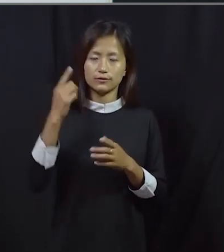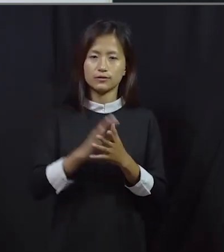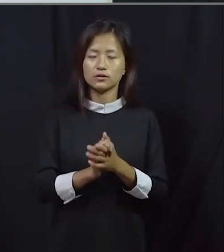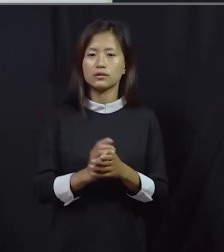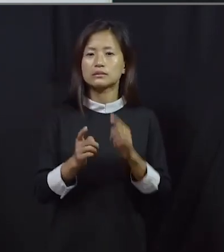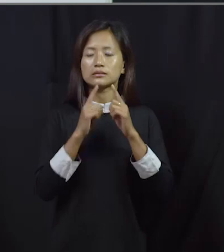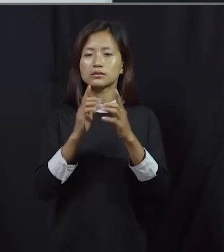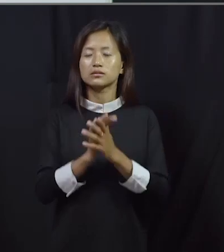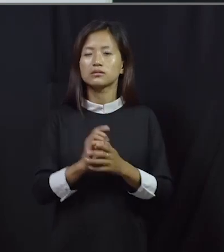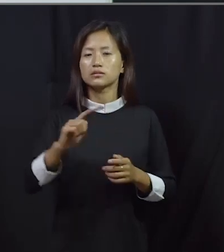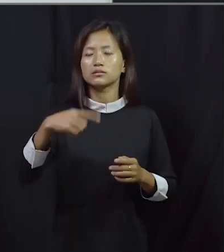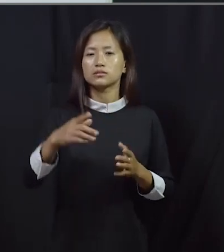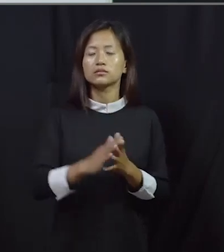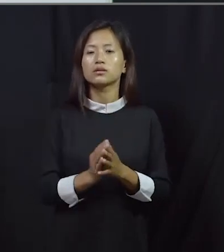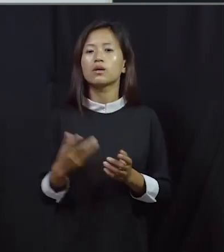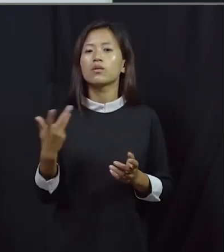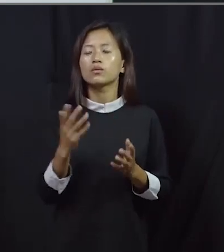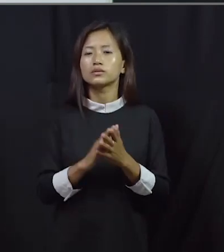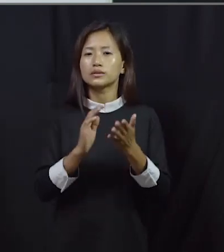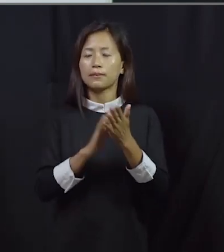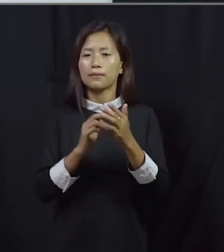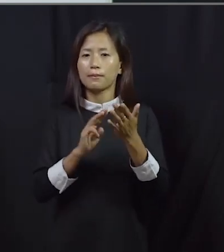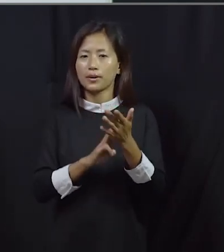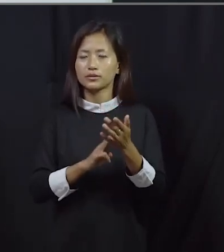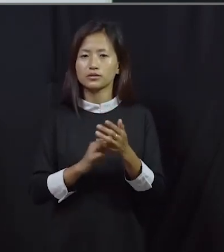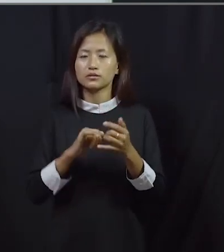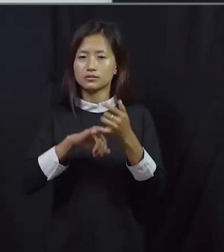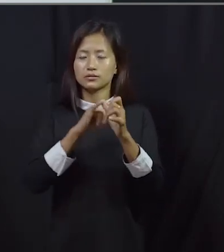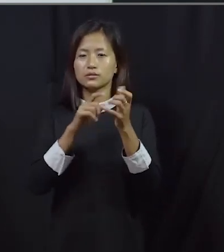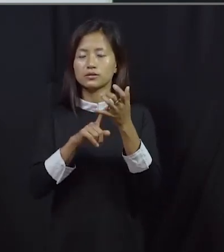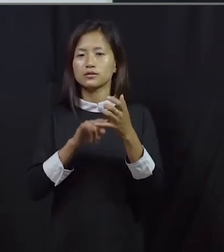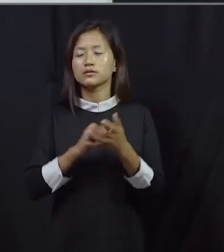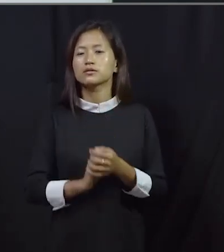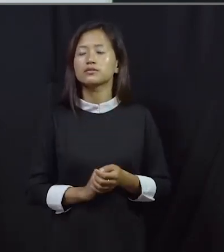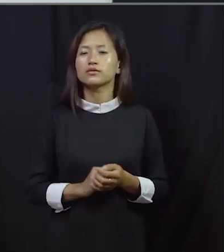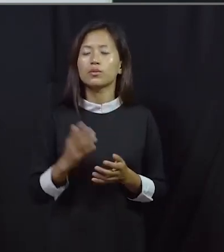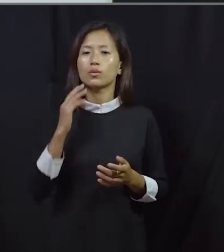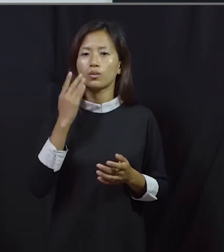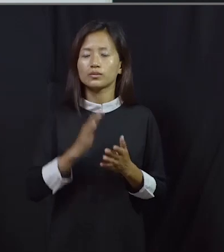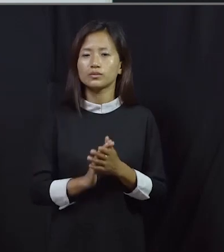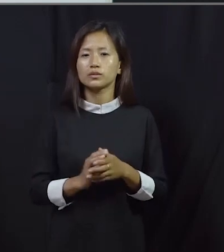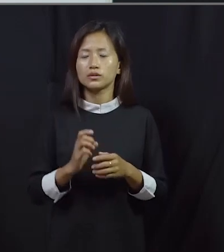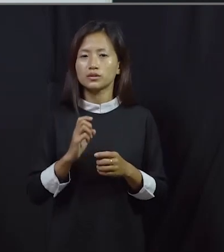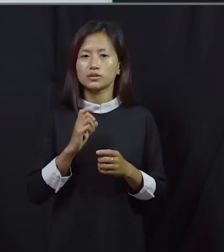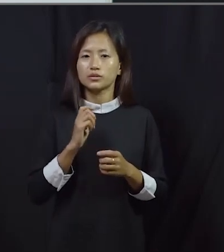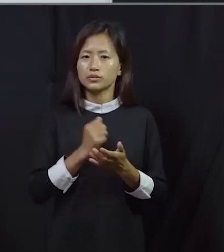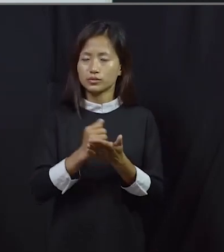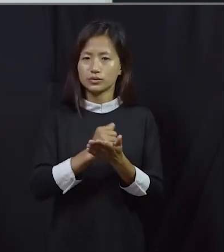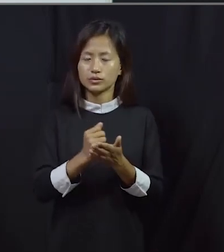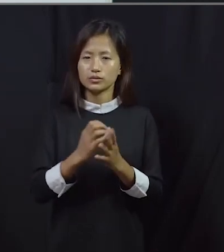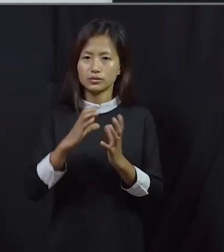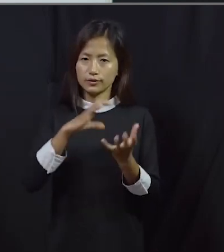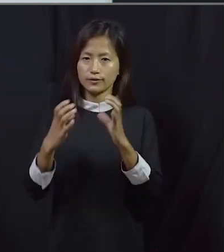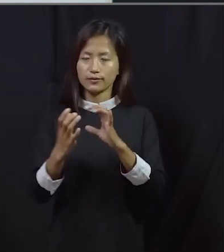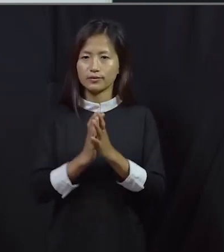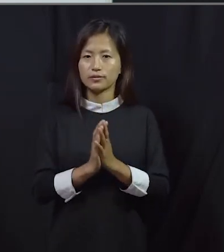now. Later means now I will explain what is metric system of unit. Means when we try to convert, okay, let me simplify for you. Okay,